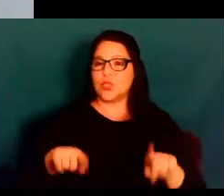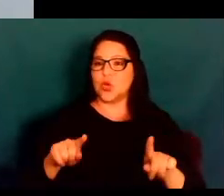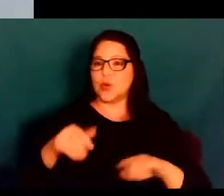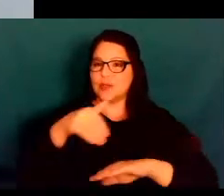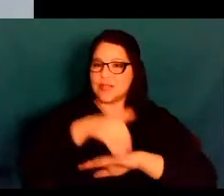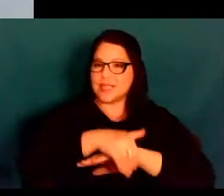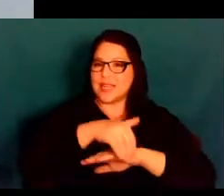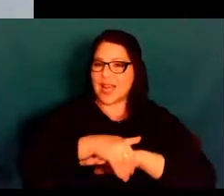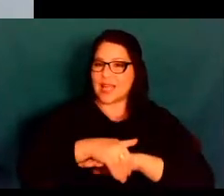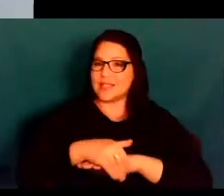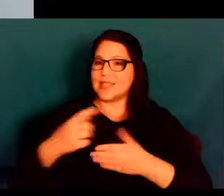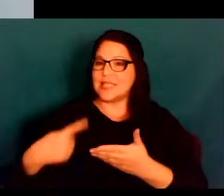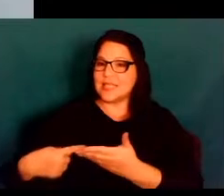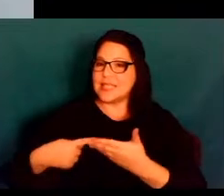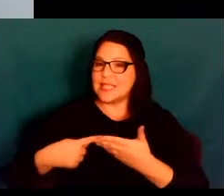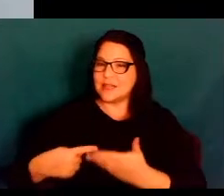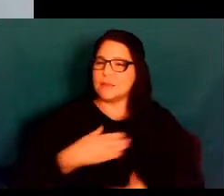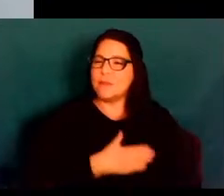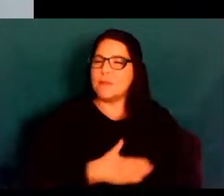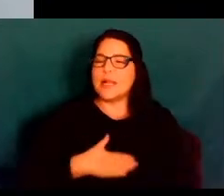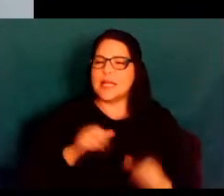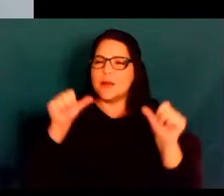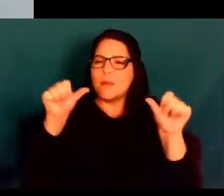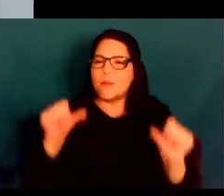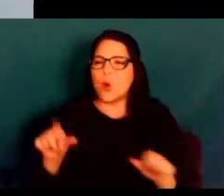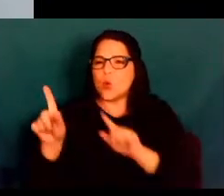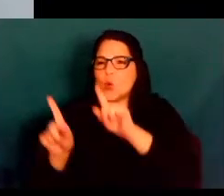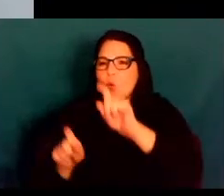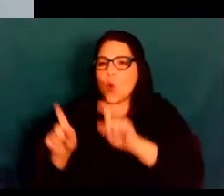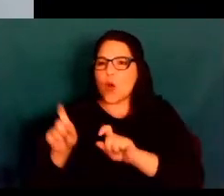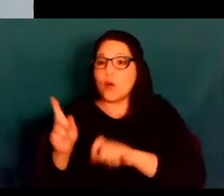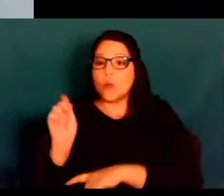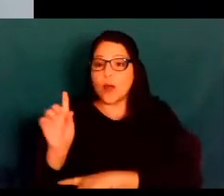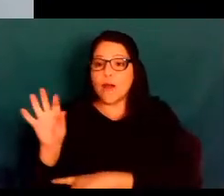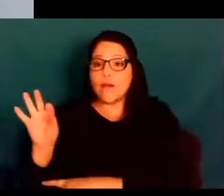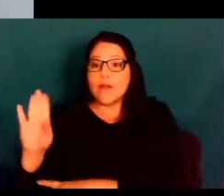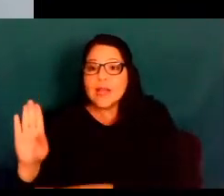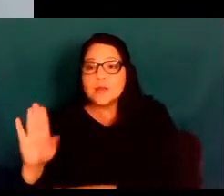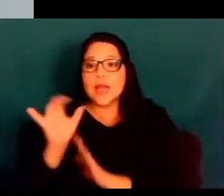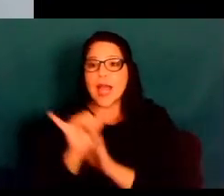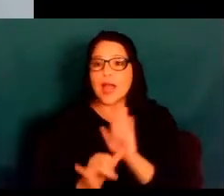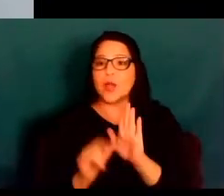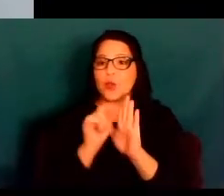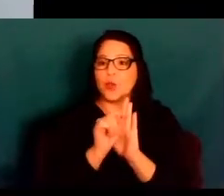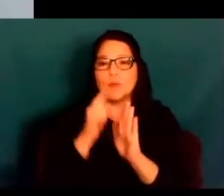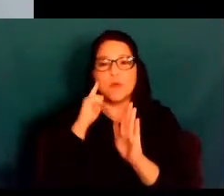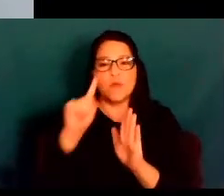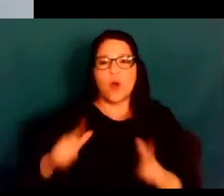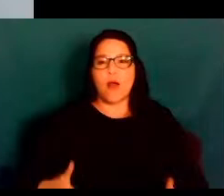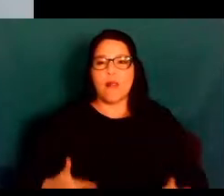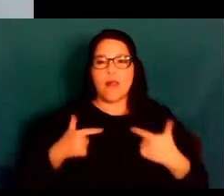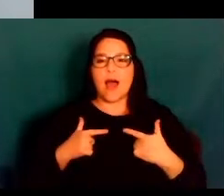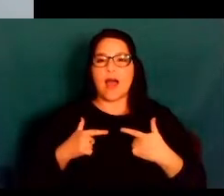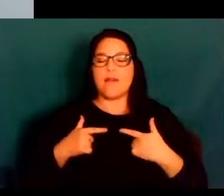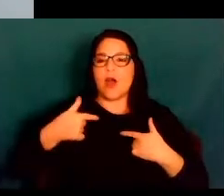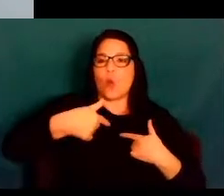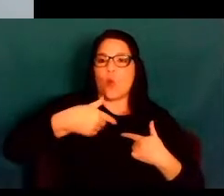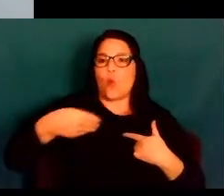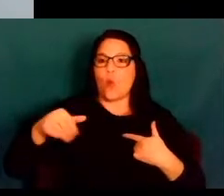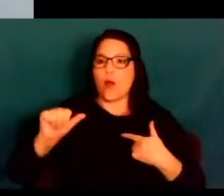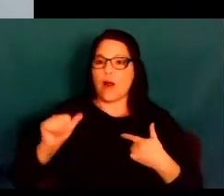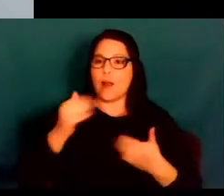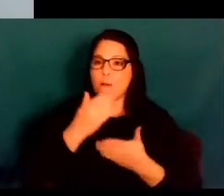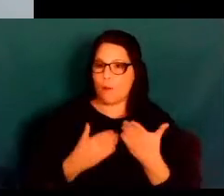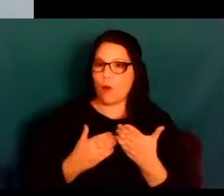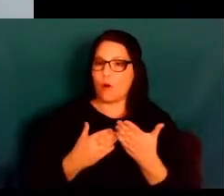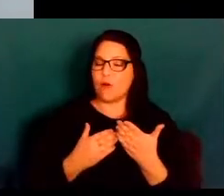evening's conversation, please post your questions on Facebook and YouTube platforms for the live Q&A portion of the